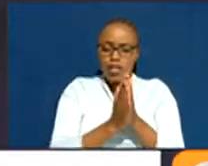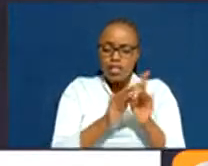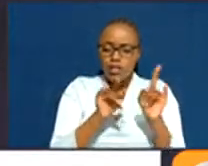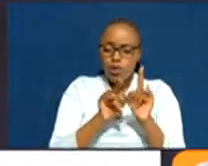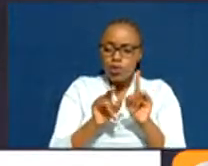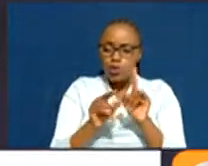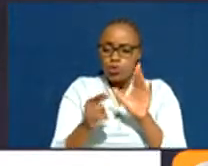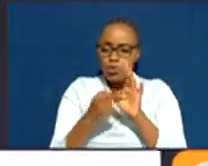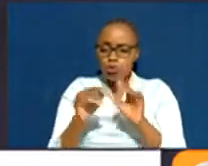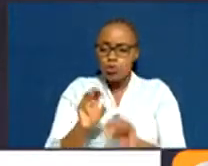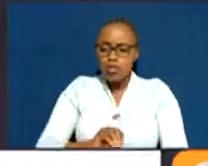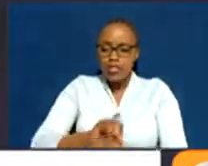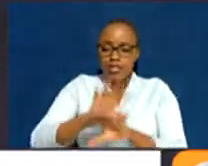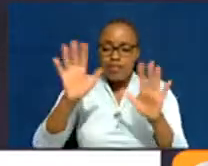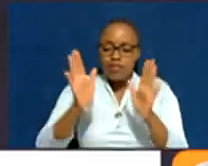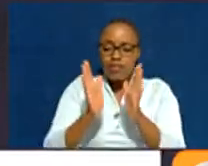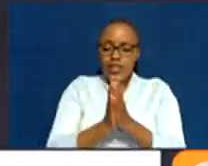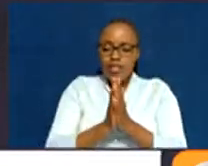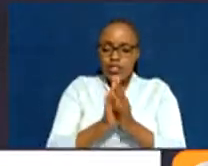articulate and very,